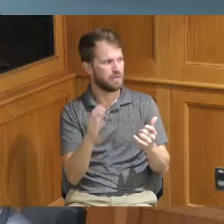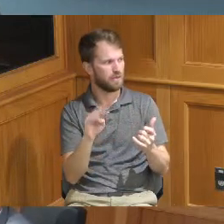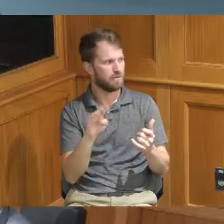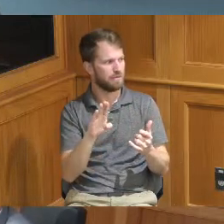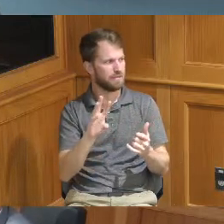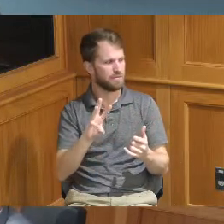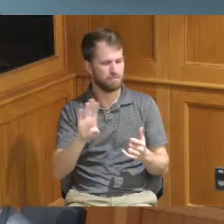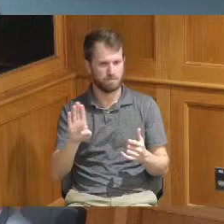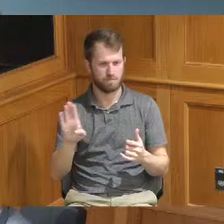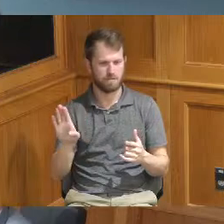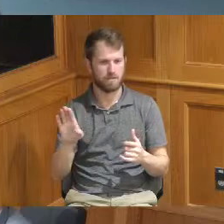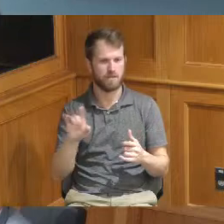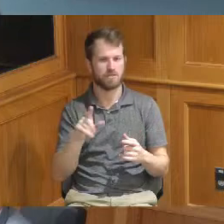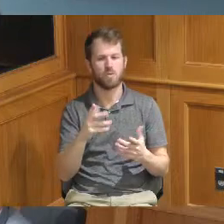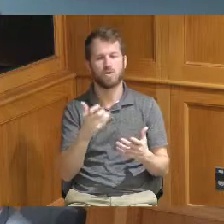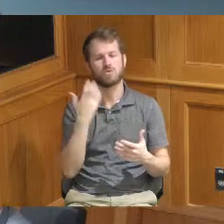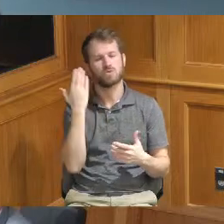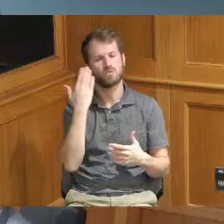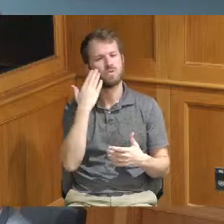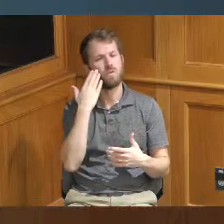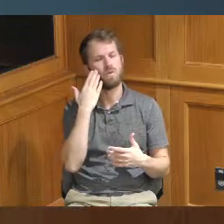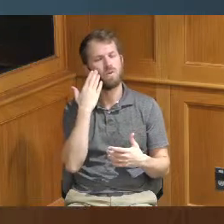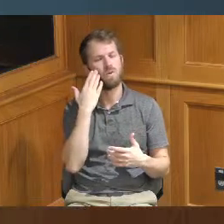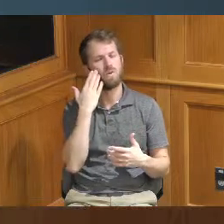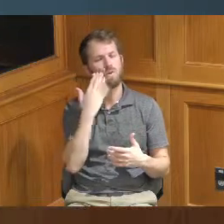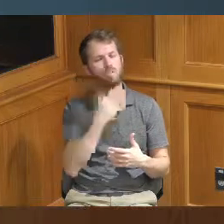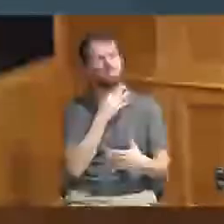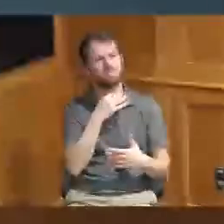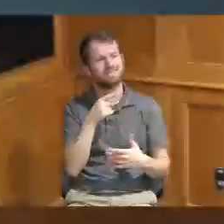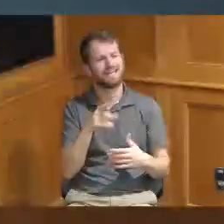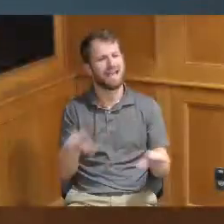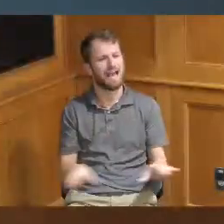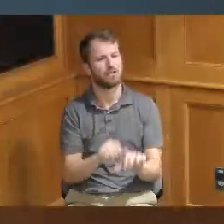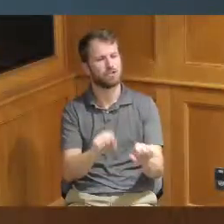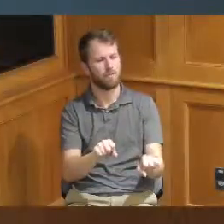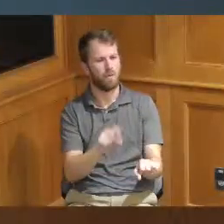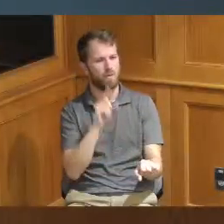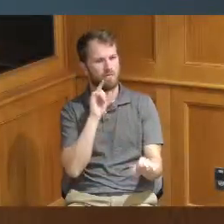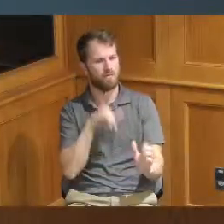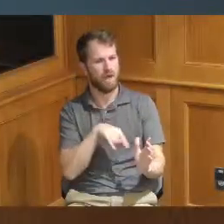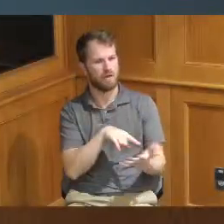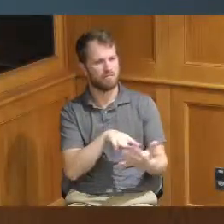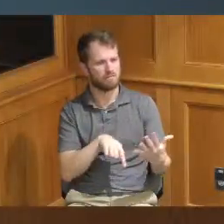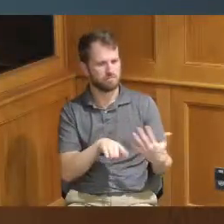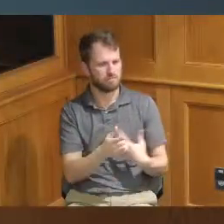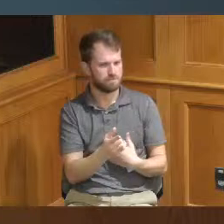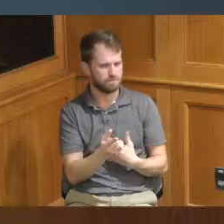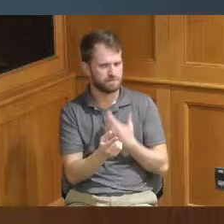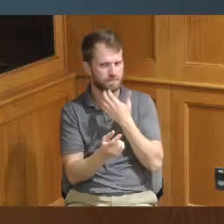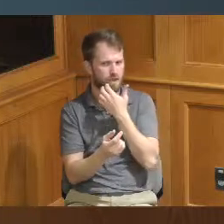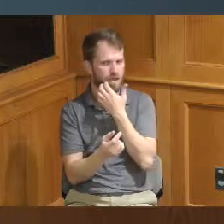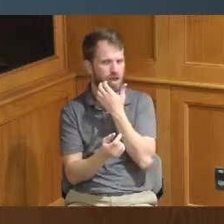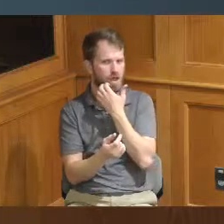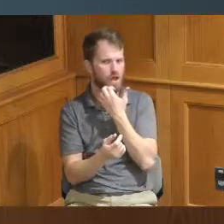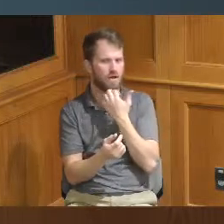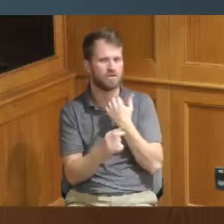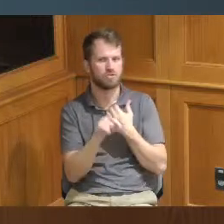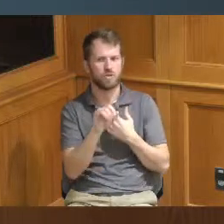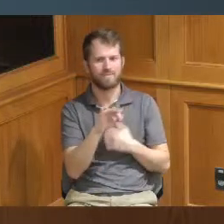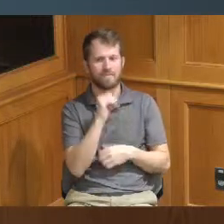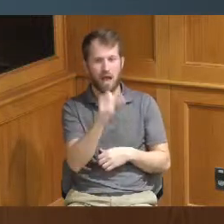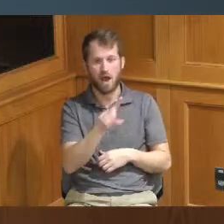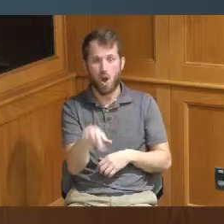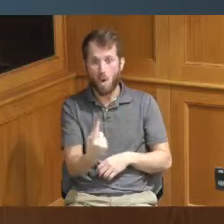but I'd like to know what are we, what's the actionable with this? So if you could give us, not just this one,